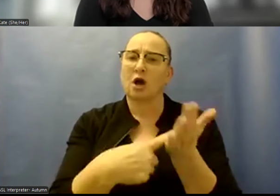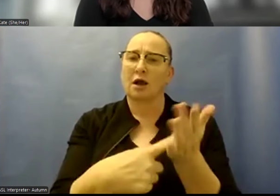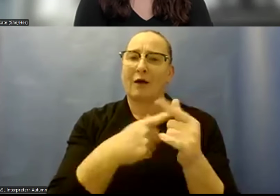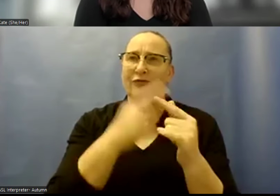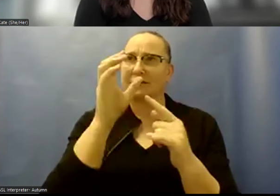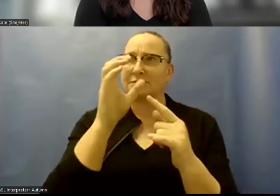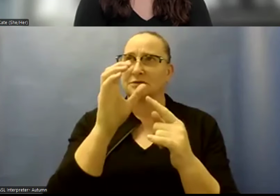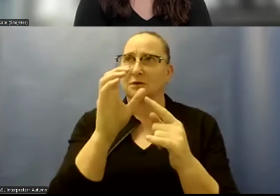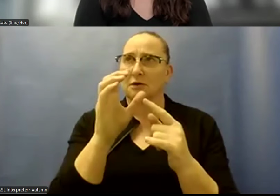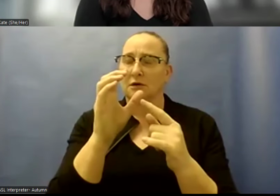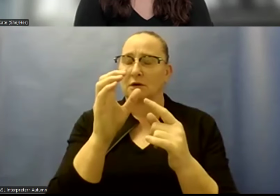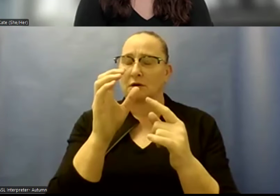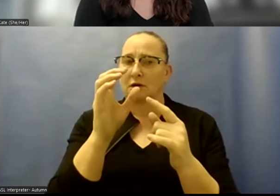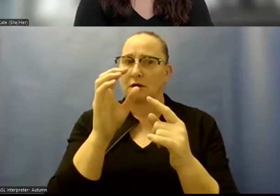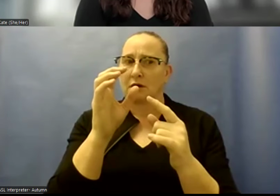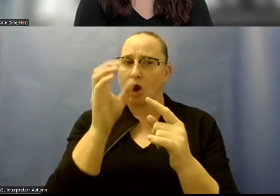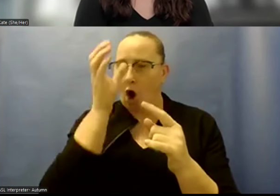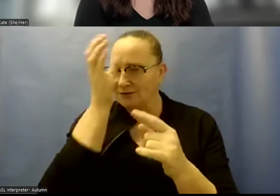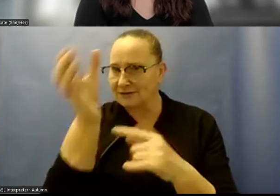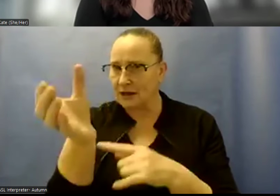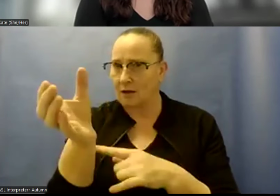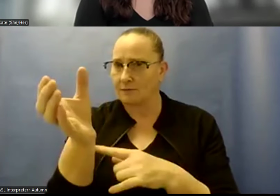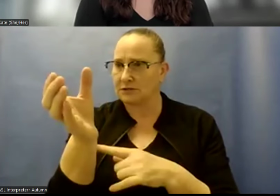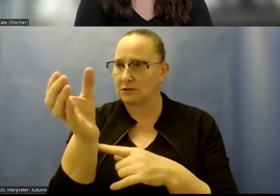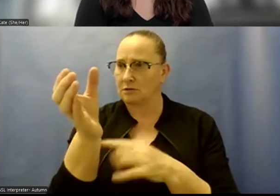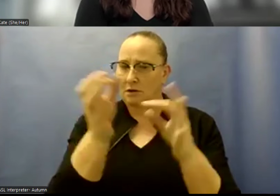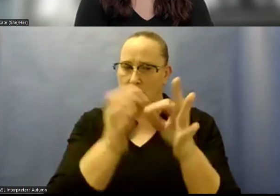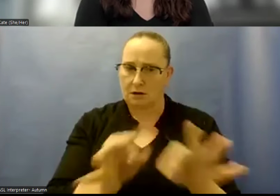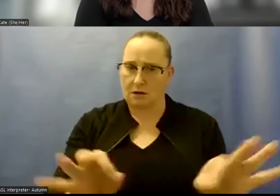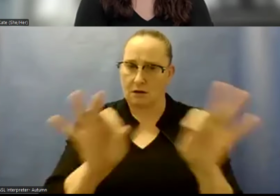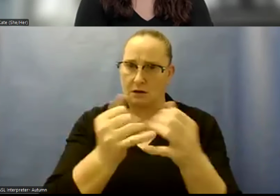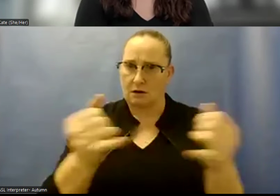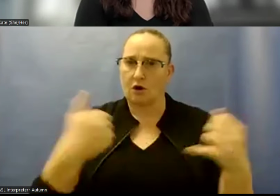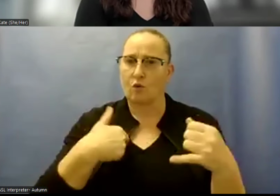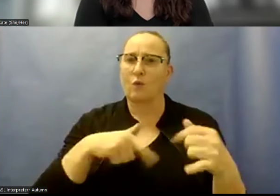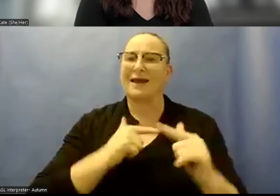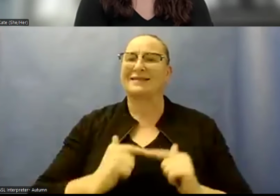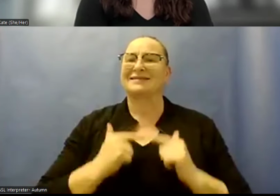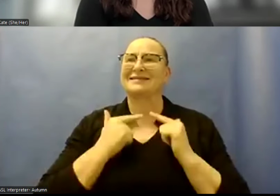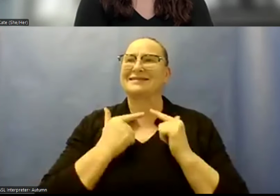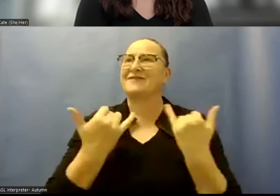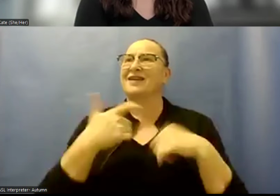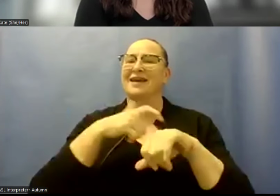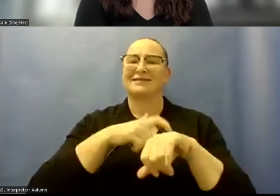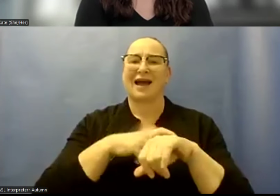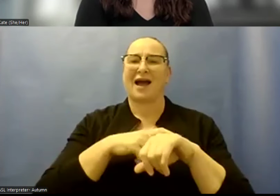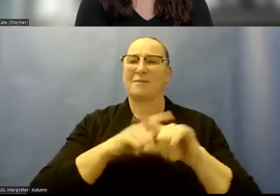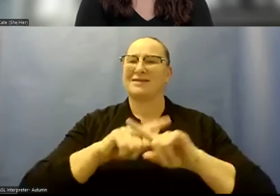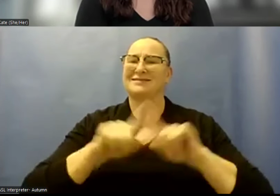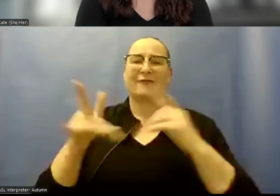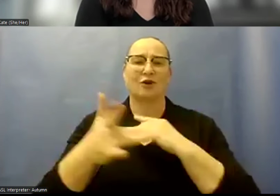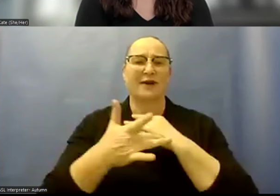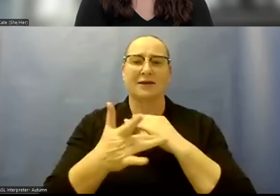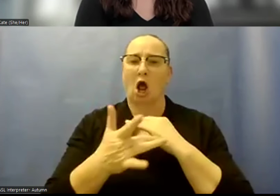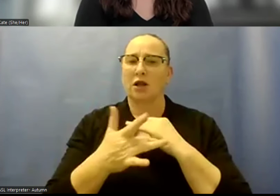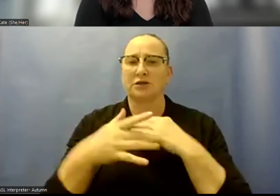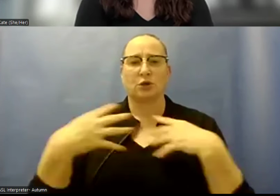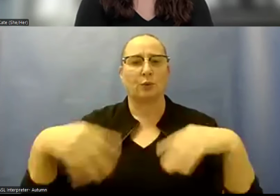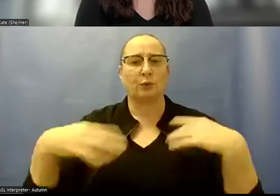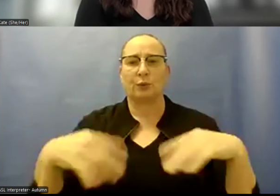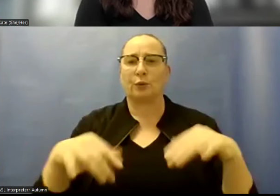concepts, being accessible is so crucial. We live in such an age where there's just so much different technology that exists. We